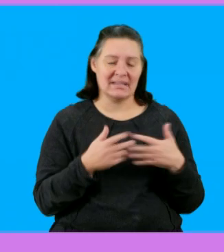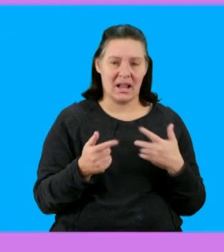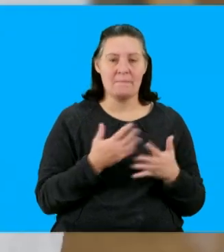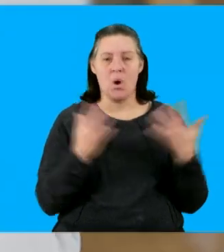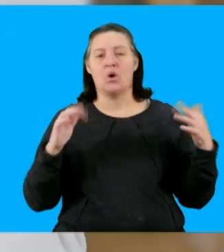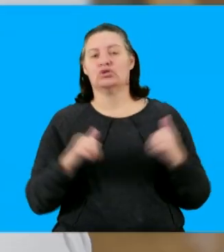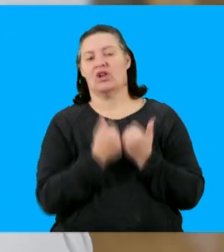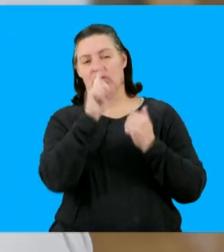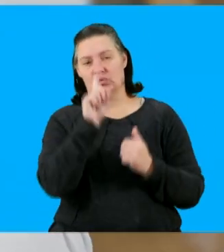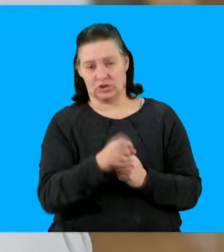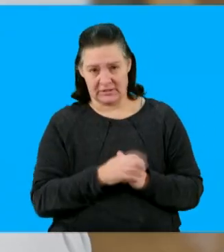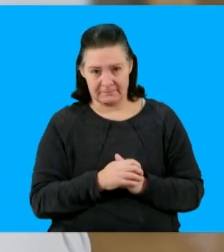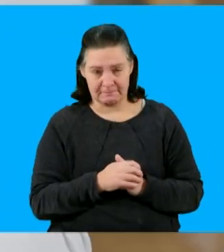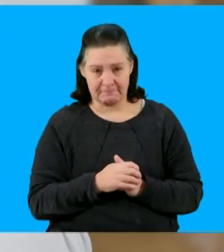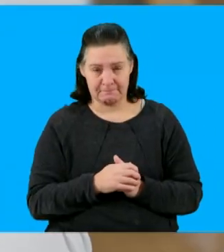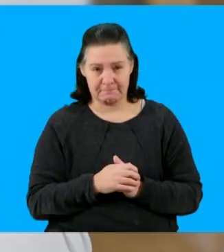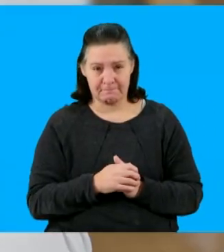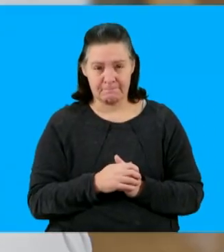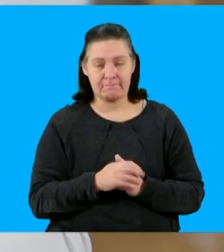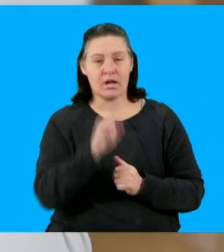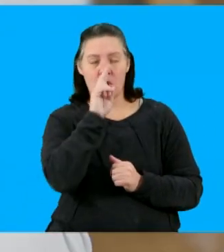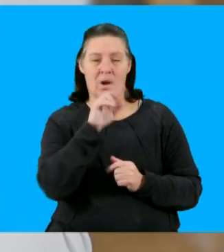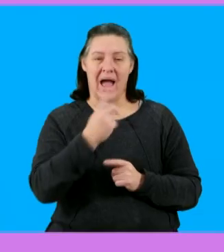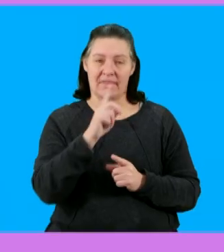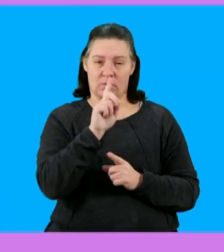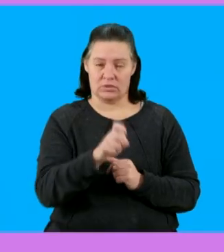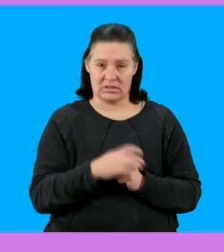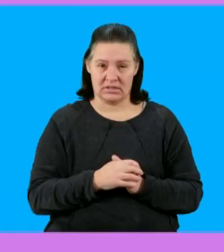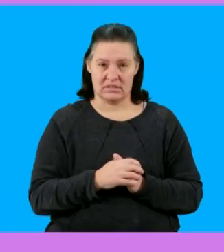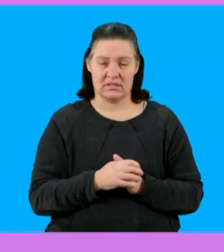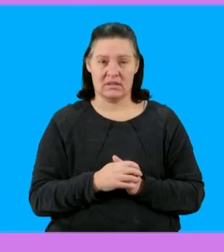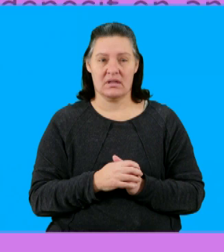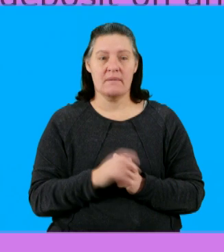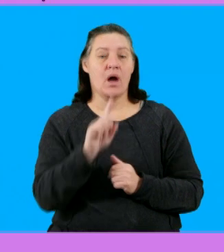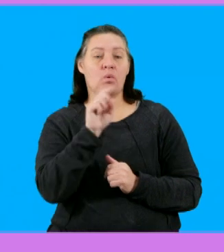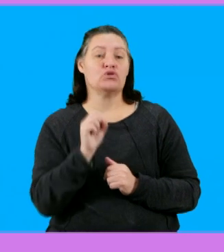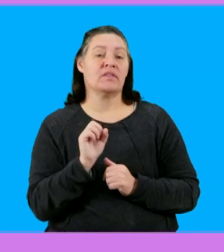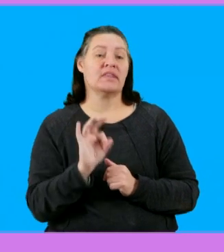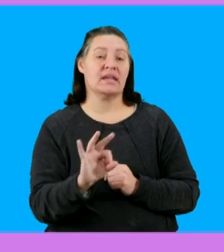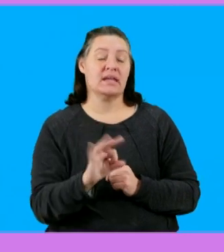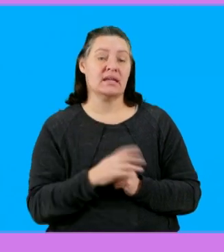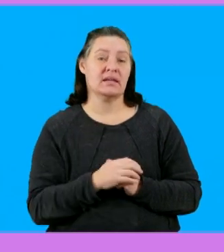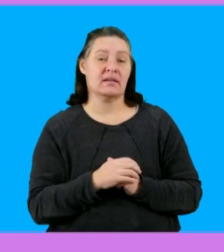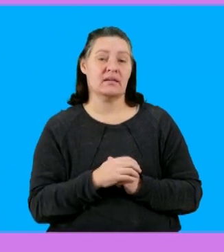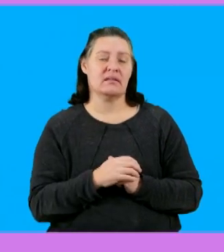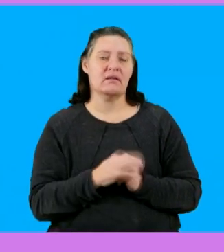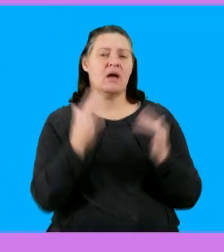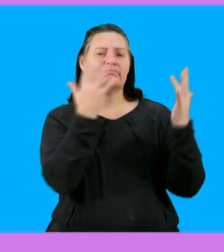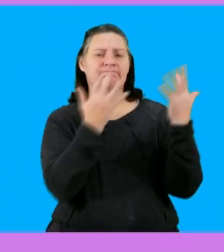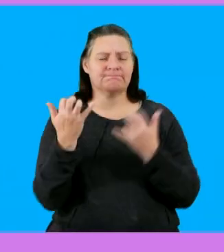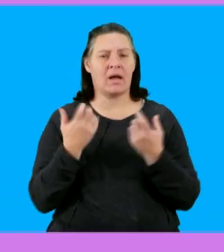deal with more challenging questions. Okay, let's look at another question. At question number 3, I